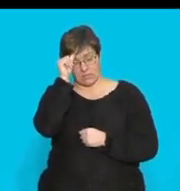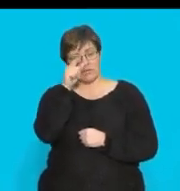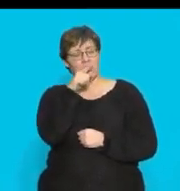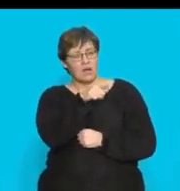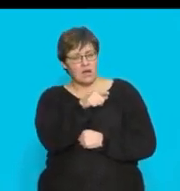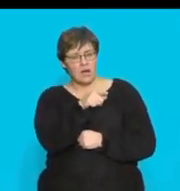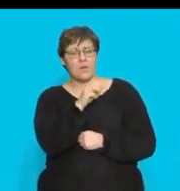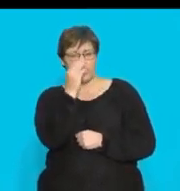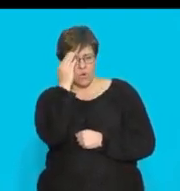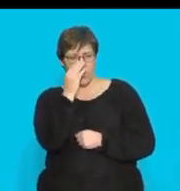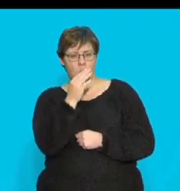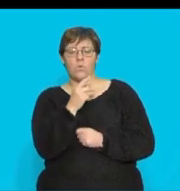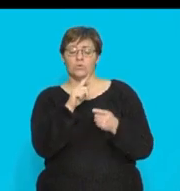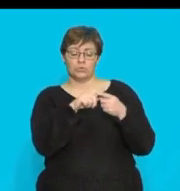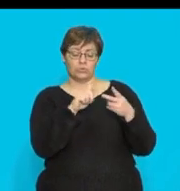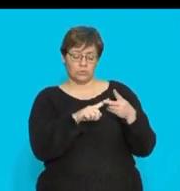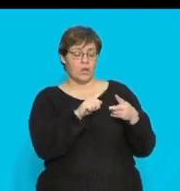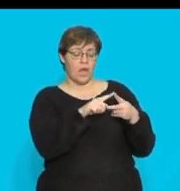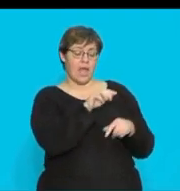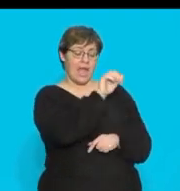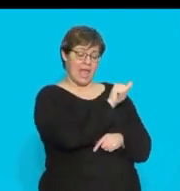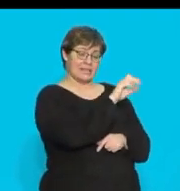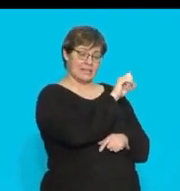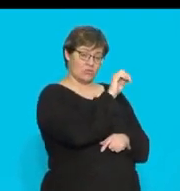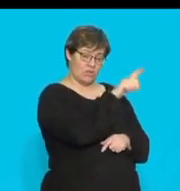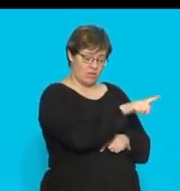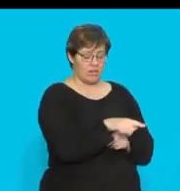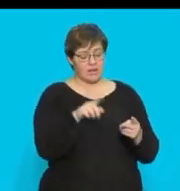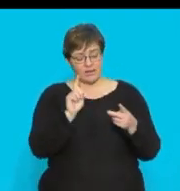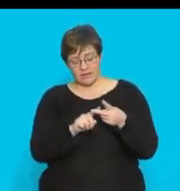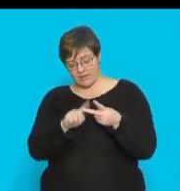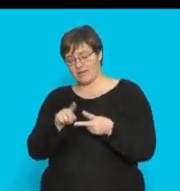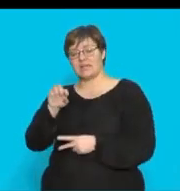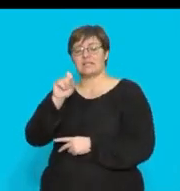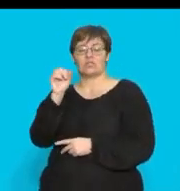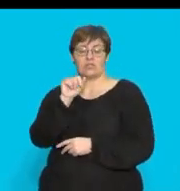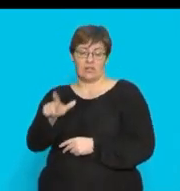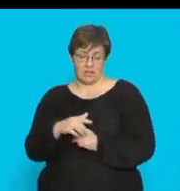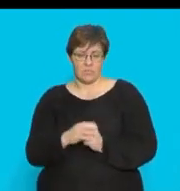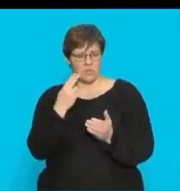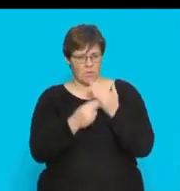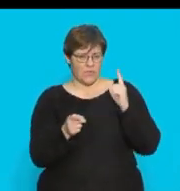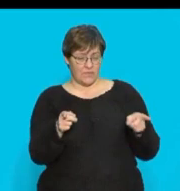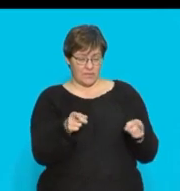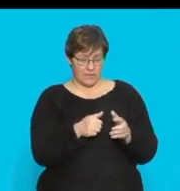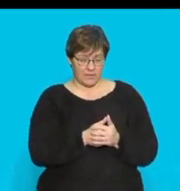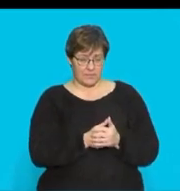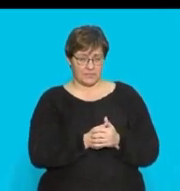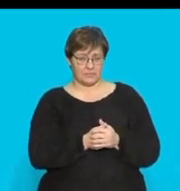two are asexual, that's the one, okay, and